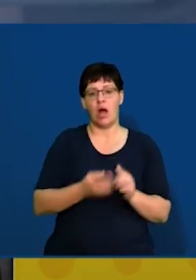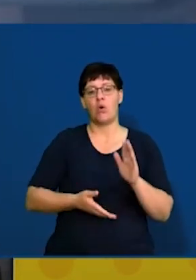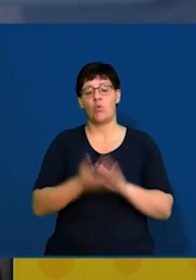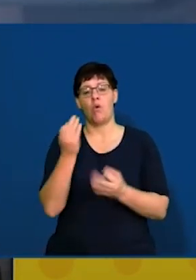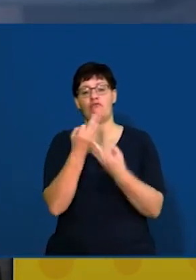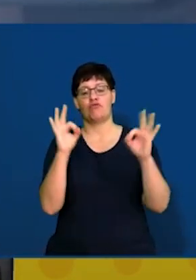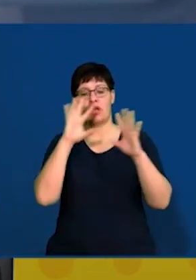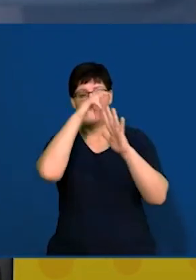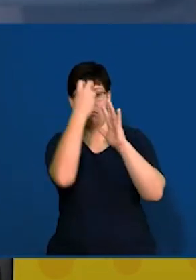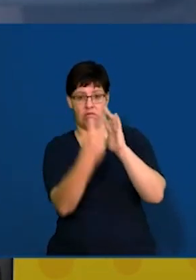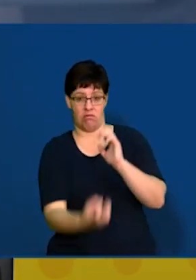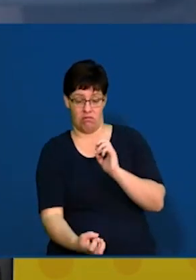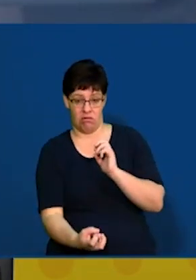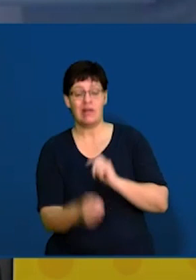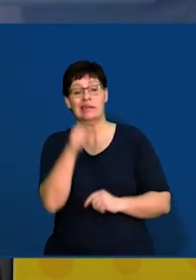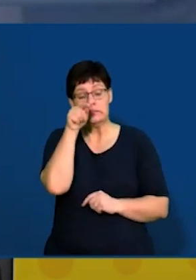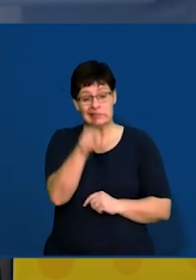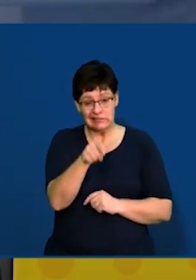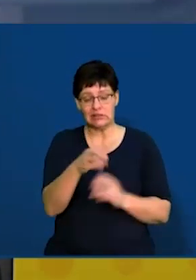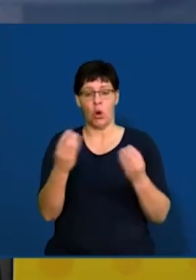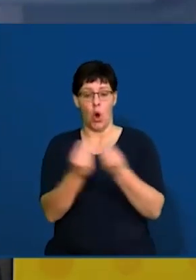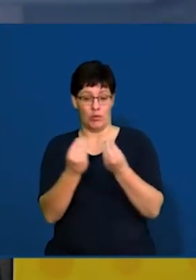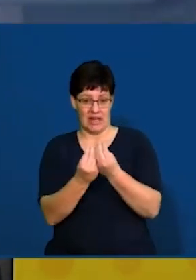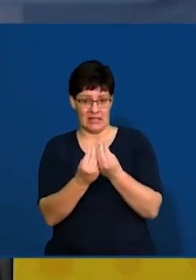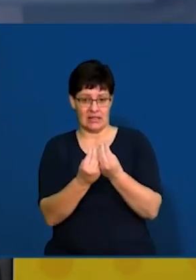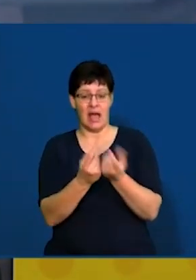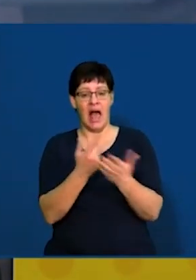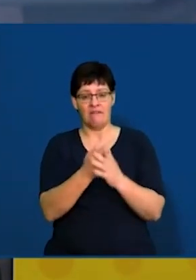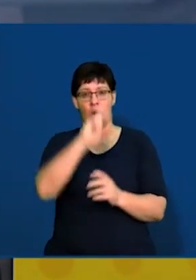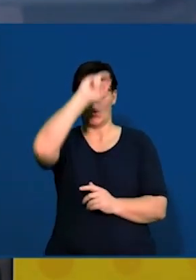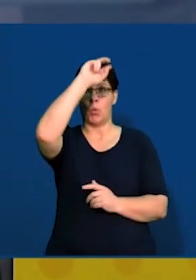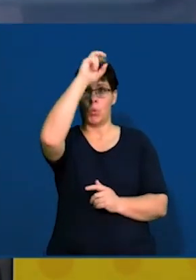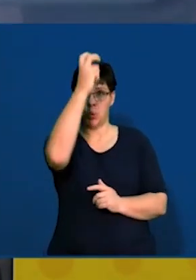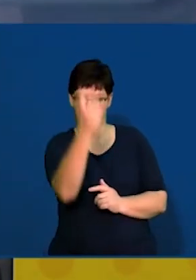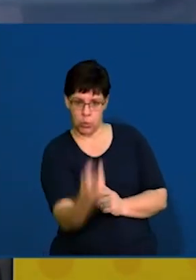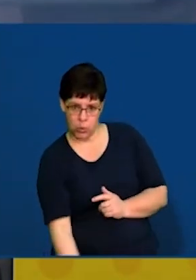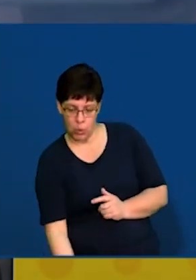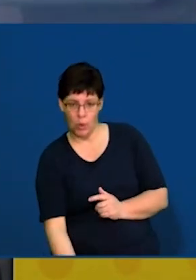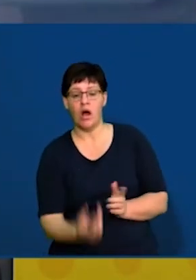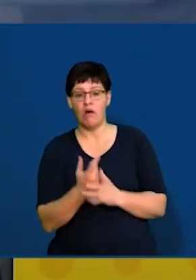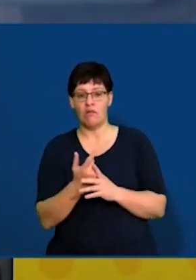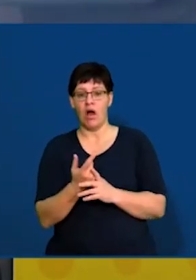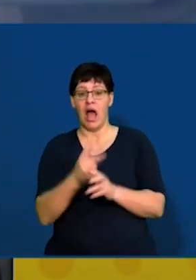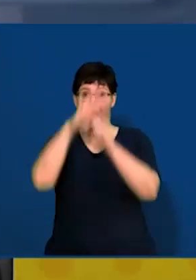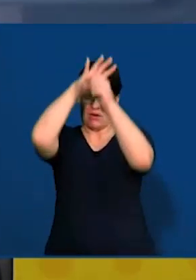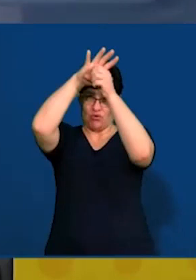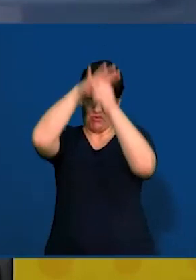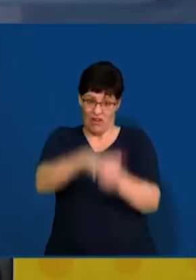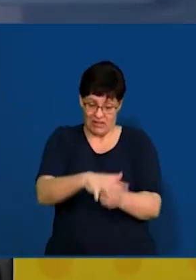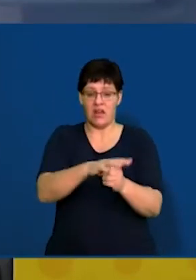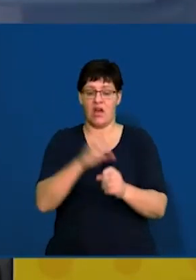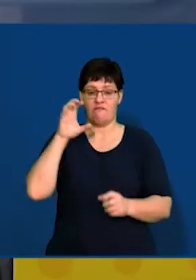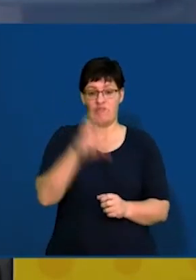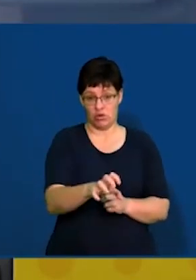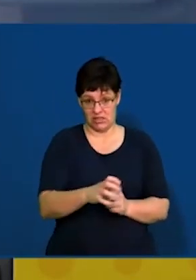fall. Now, this is an object which undergoes free fall in the sense that only the force of gravity. Now, speaking of